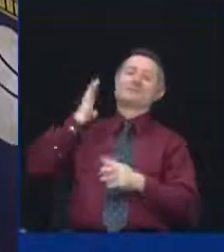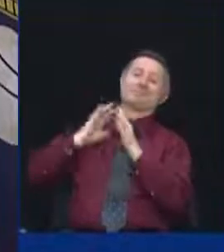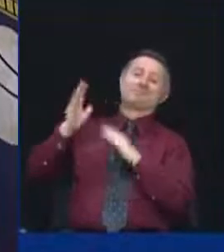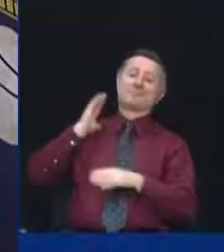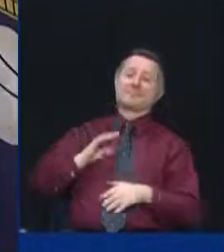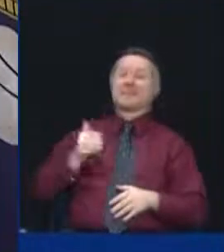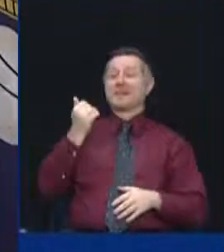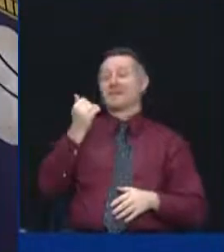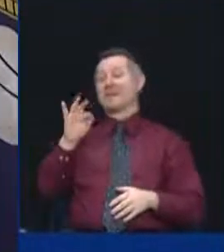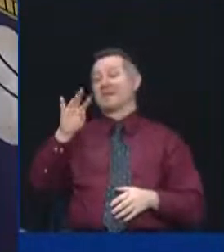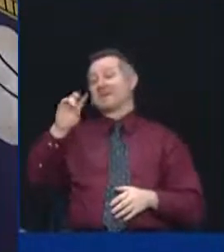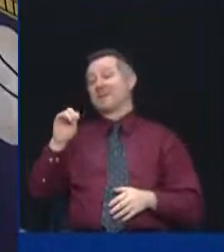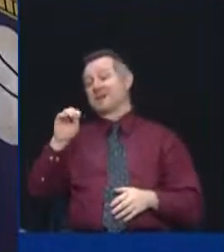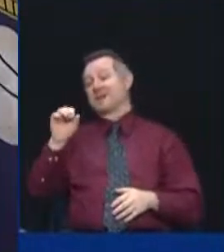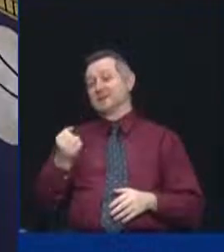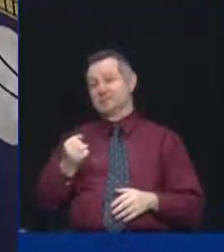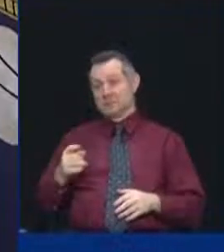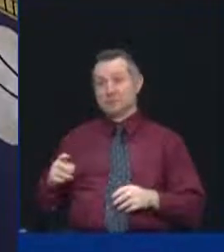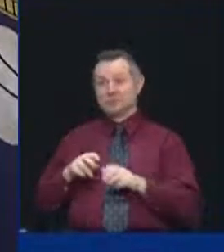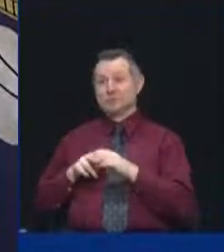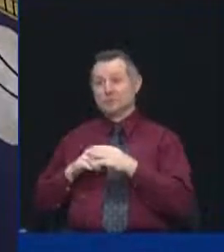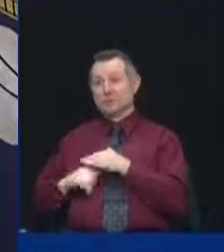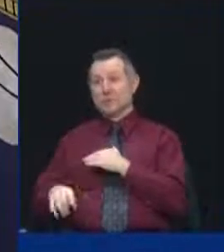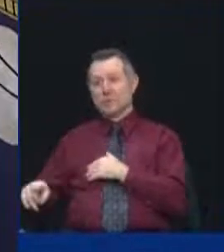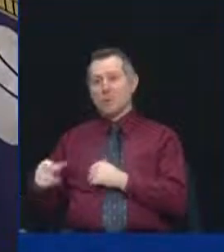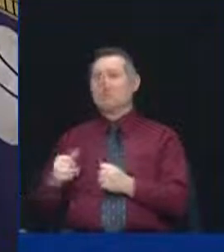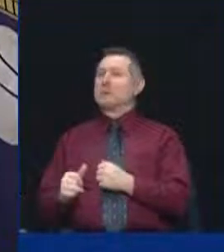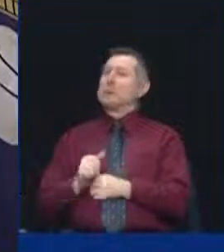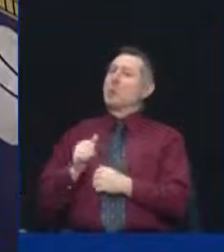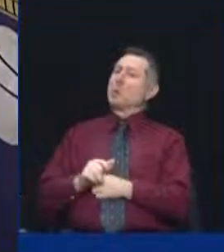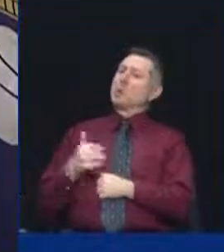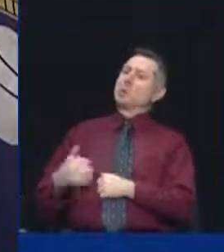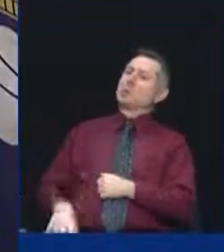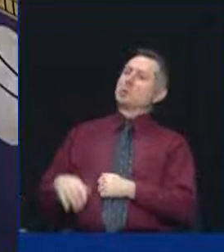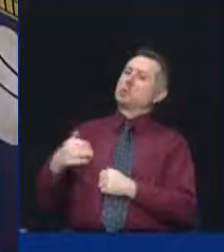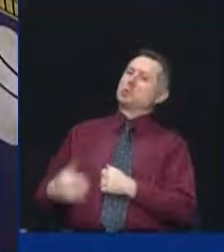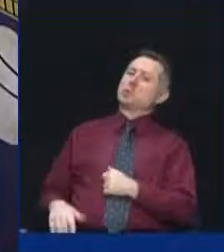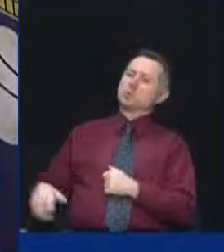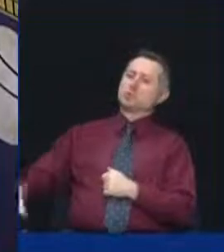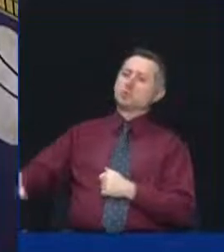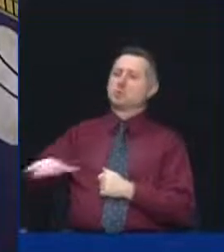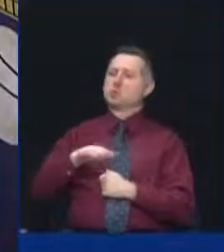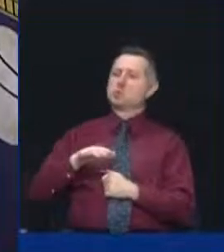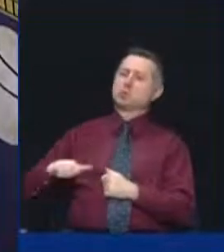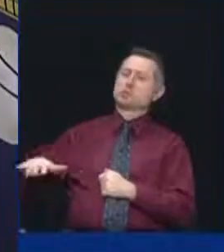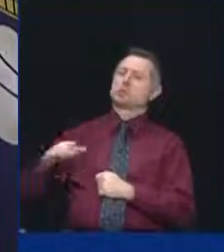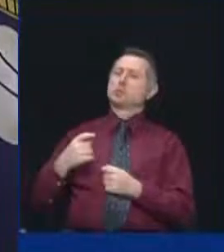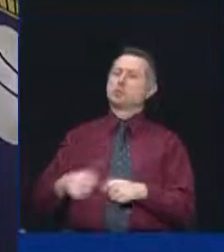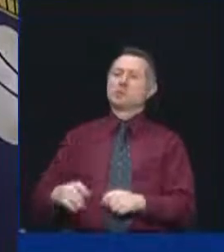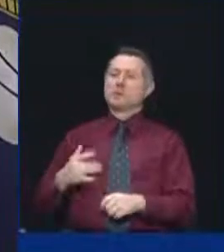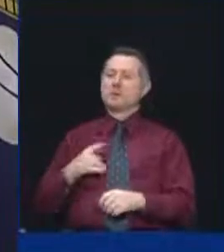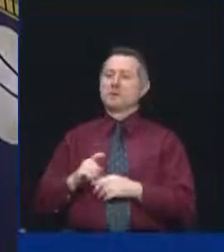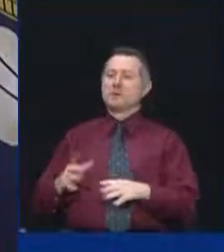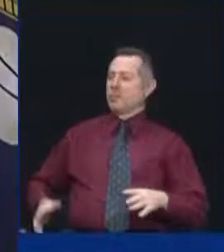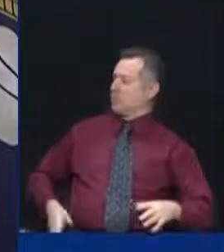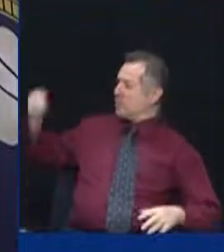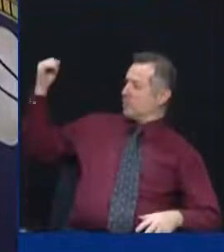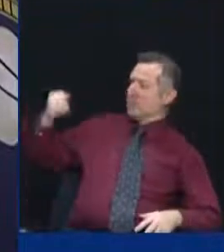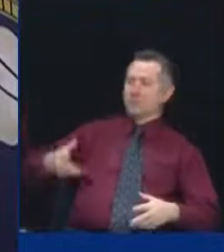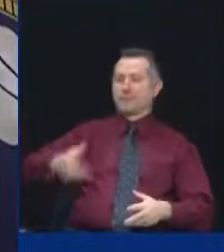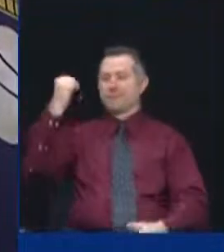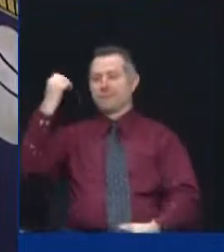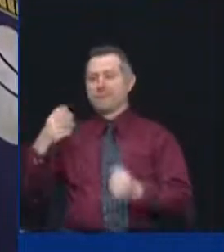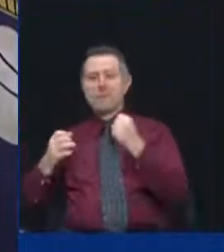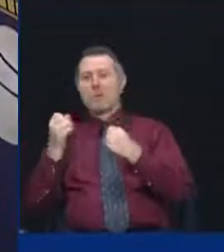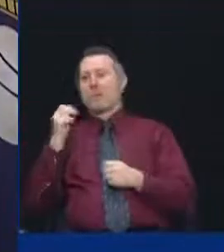70s. They were dangerous. There were chain snatchers. There were